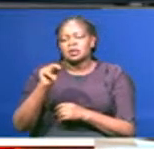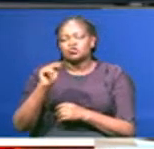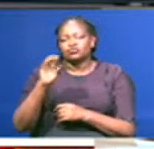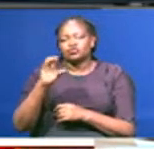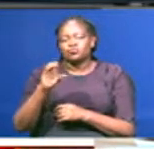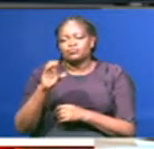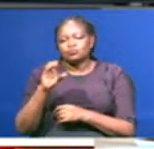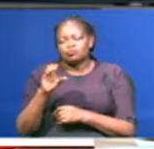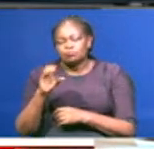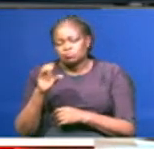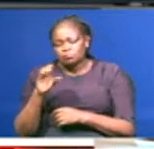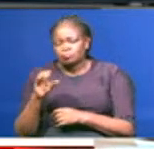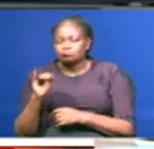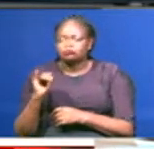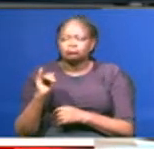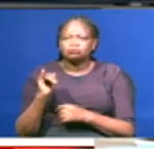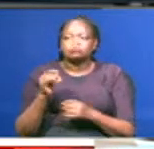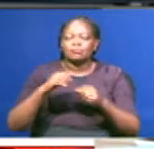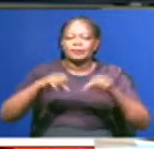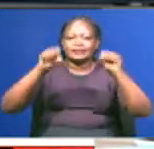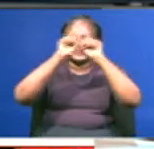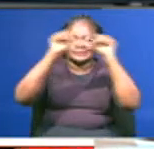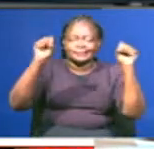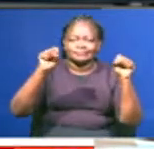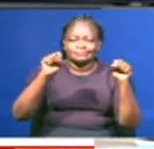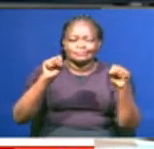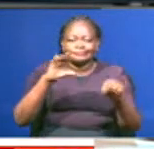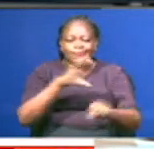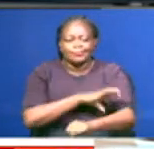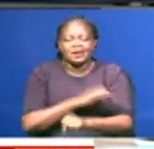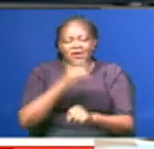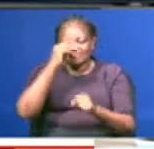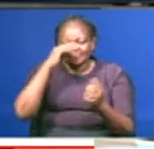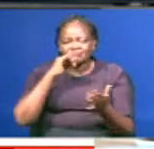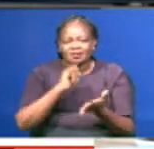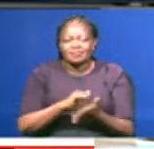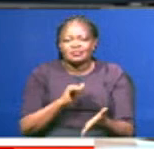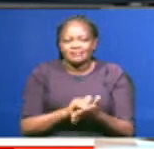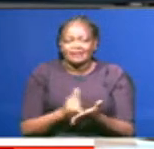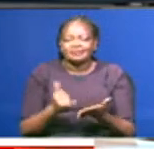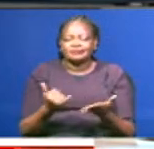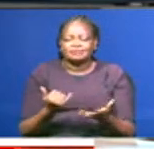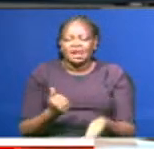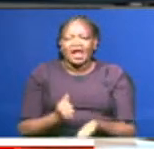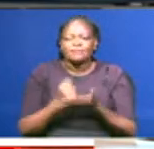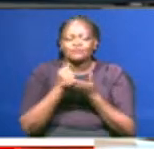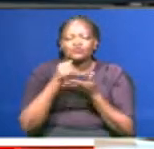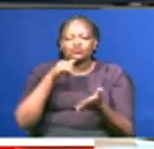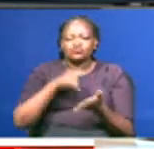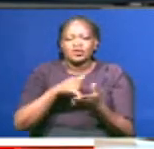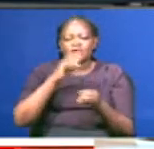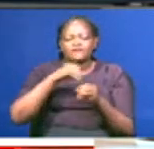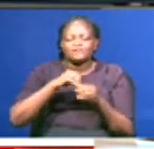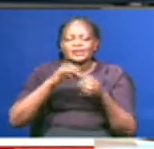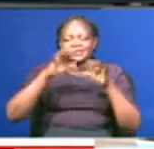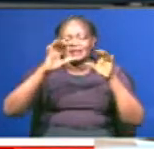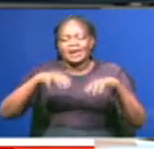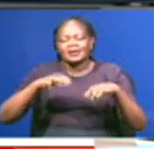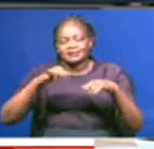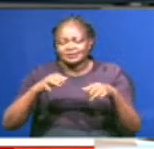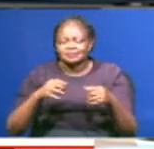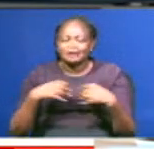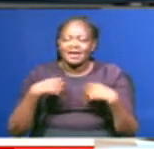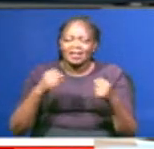President Richard Ngatia, Bomet Governor Hilary Barichok said that the assistance will include investment in agriculture, health, and